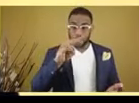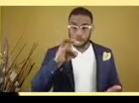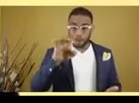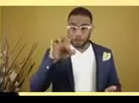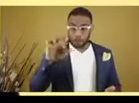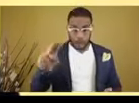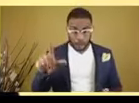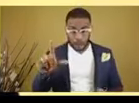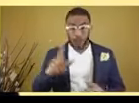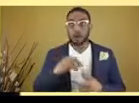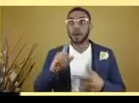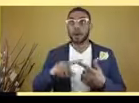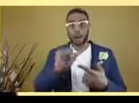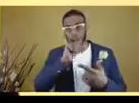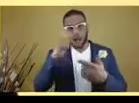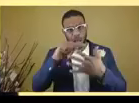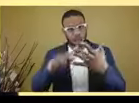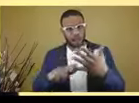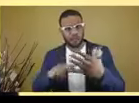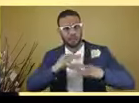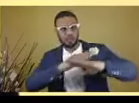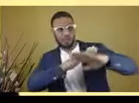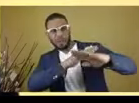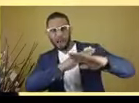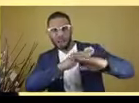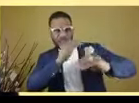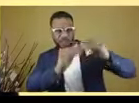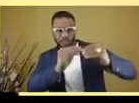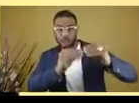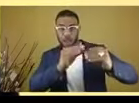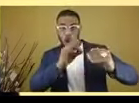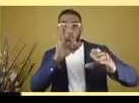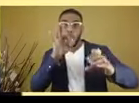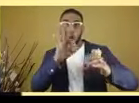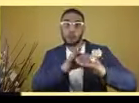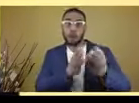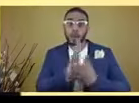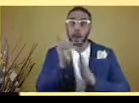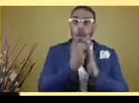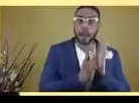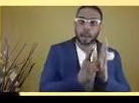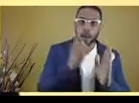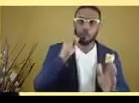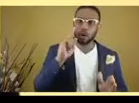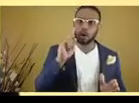and others have blocked fixing the Voting Rights Act for